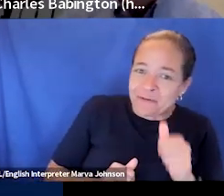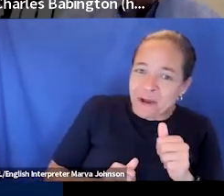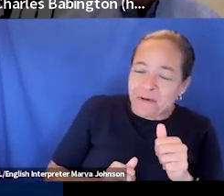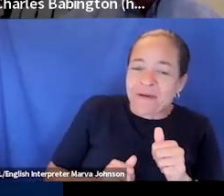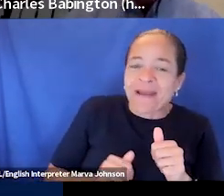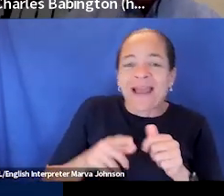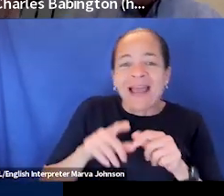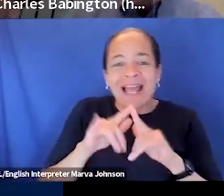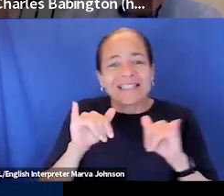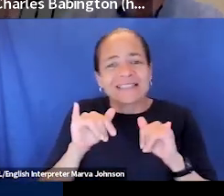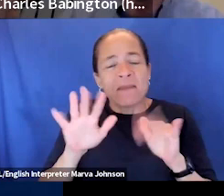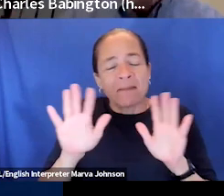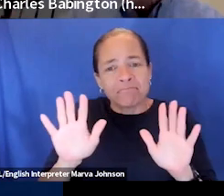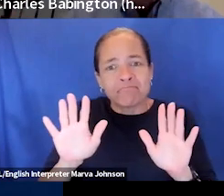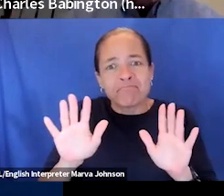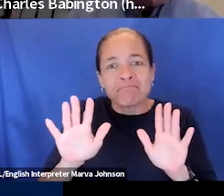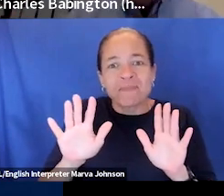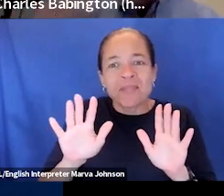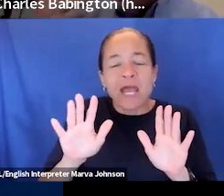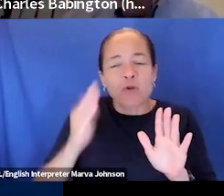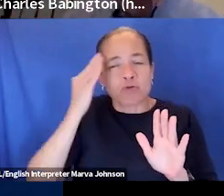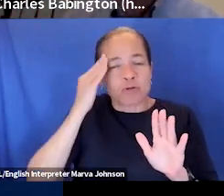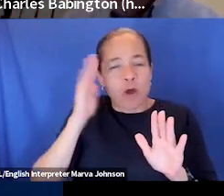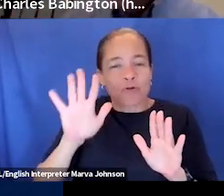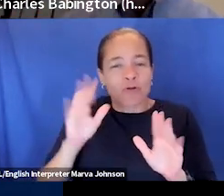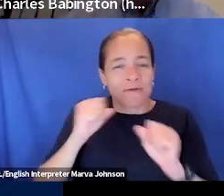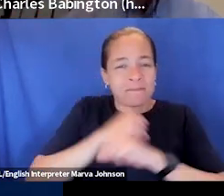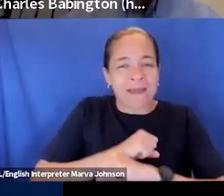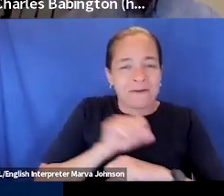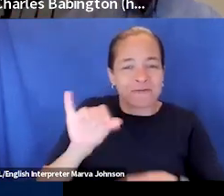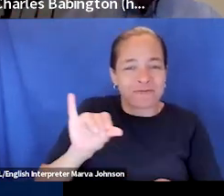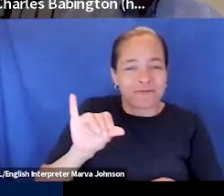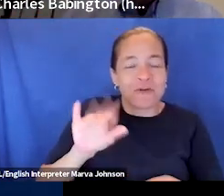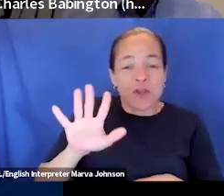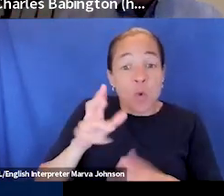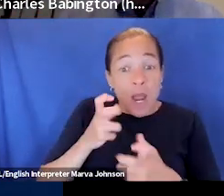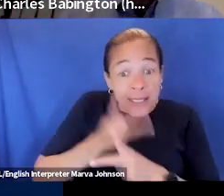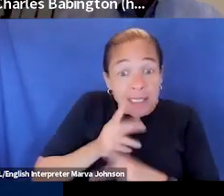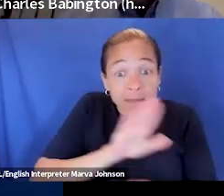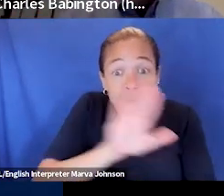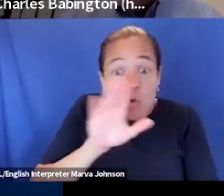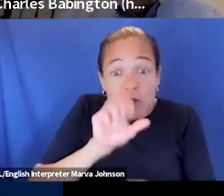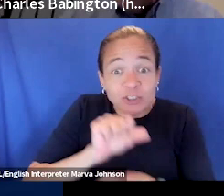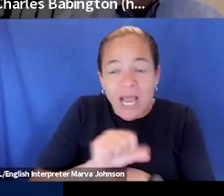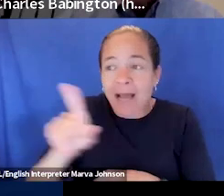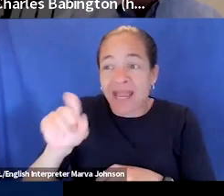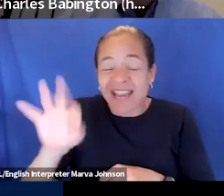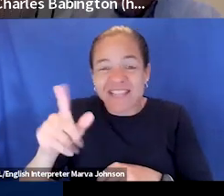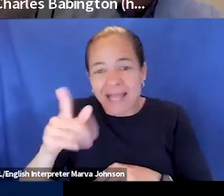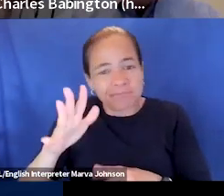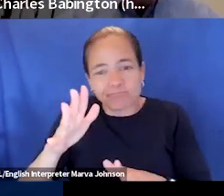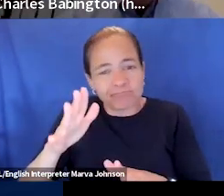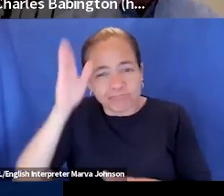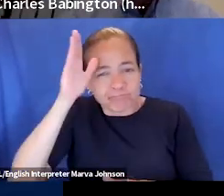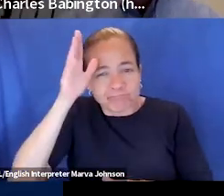battles. You know, you want to keep your job, pick your battles. If the writer just insists on not being edited,